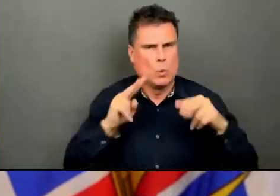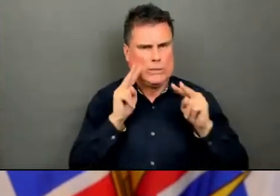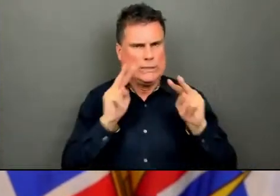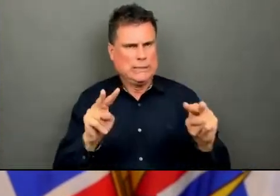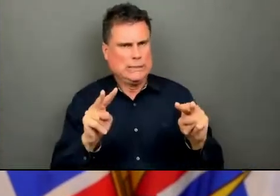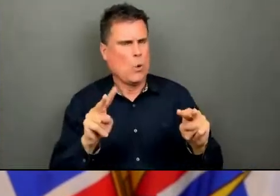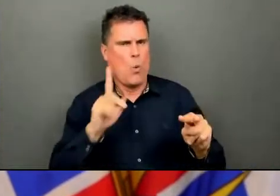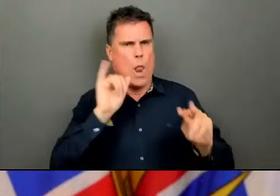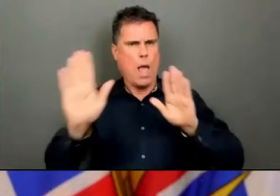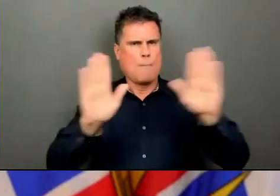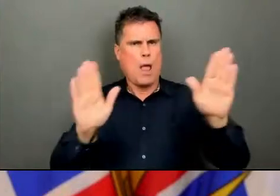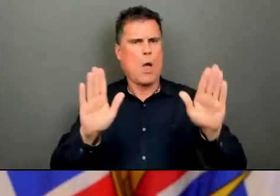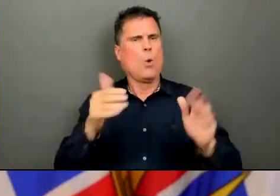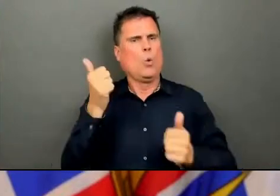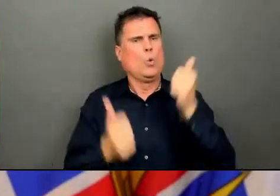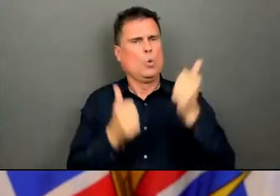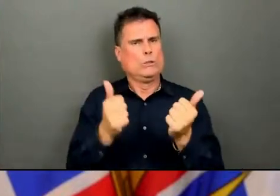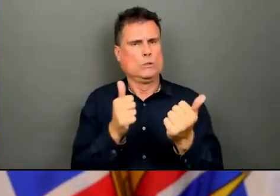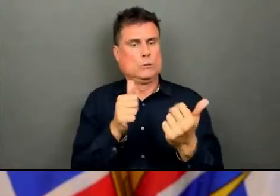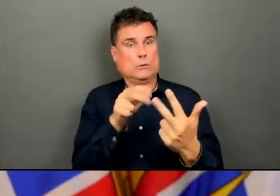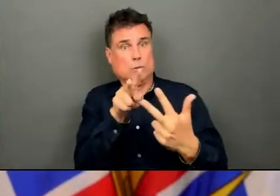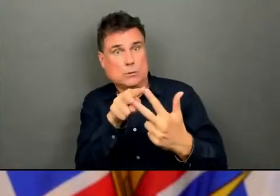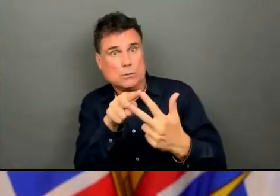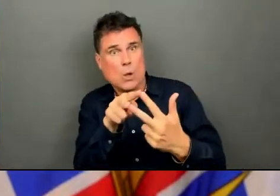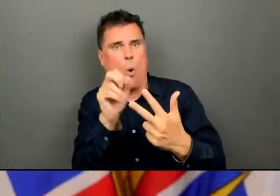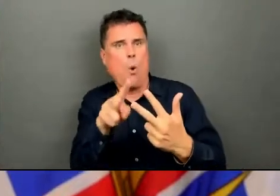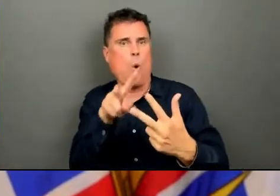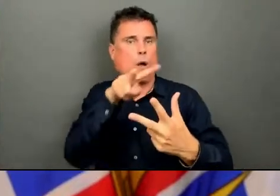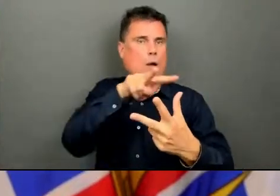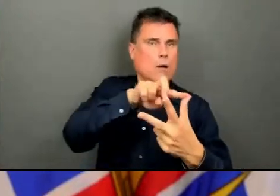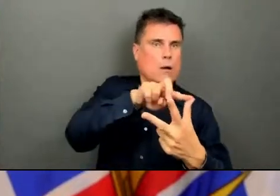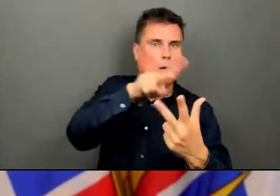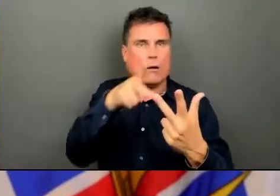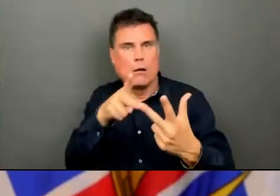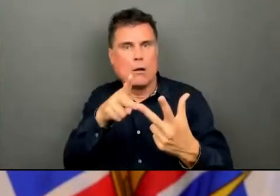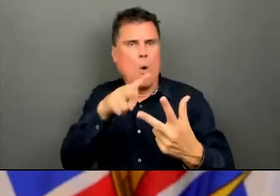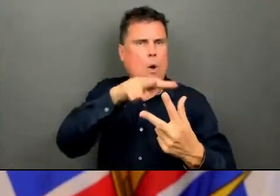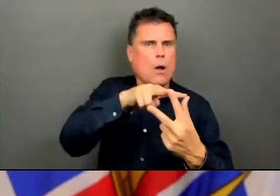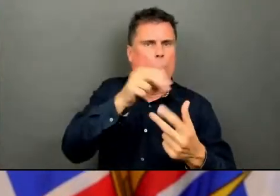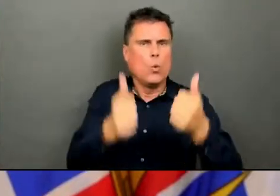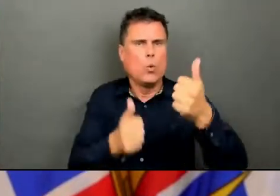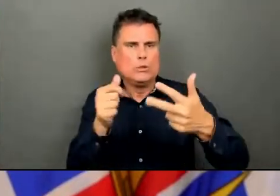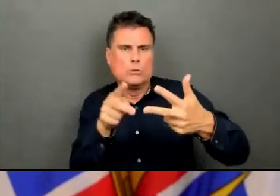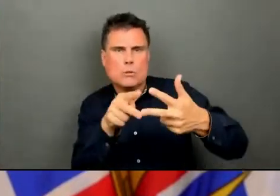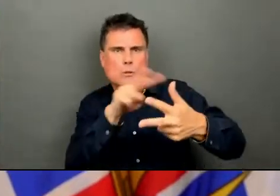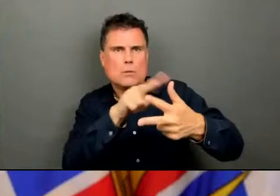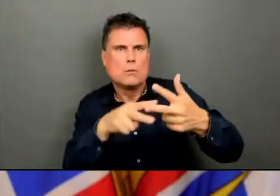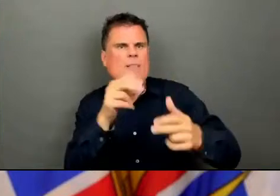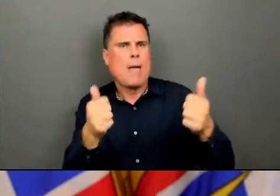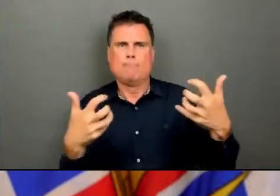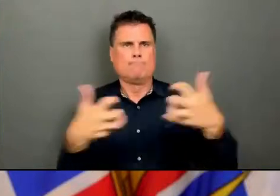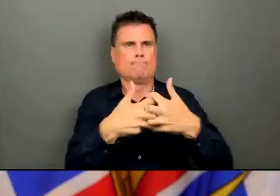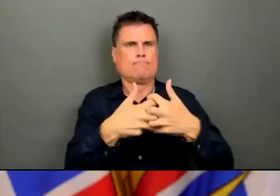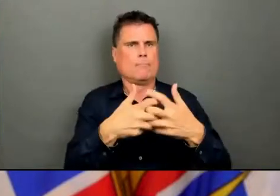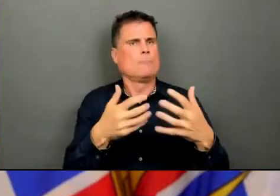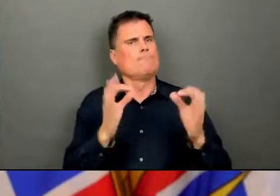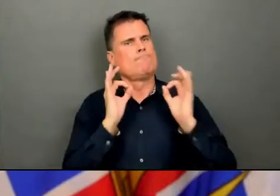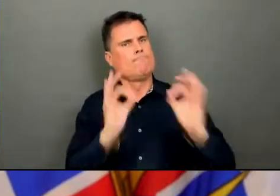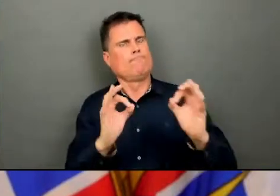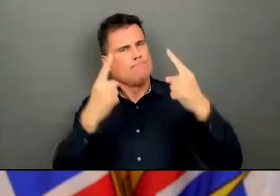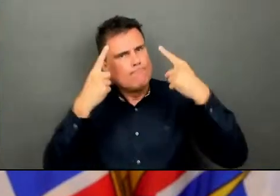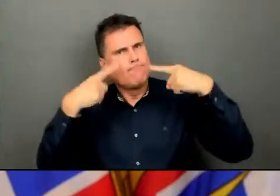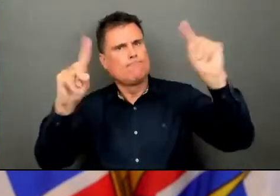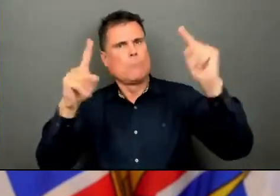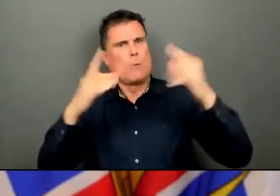which combinations work better and which intervals work better. And we've talked about that a little bit before, where we've seen now that